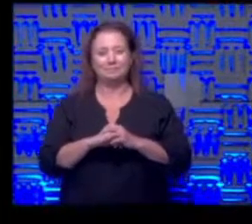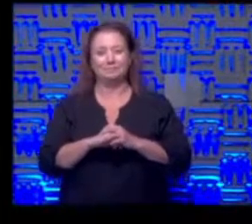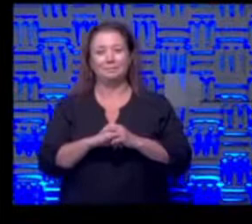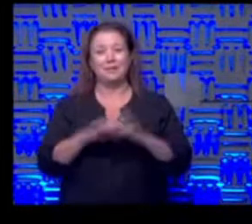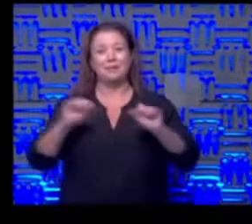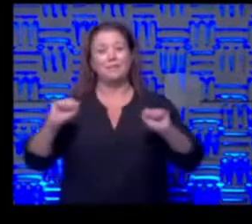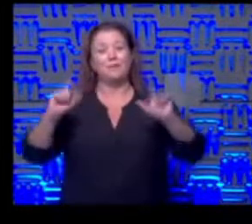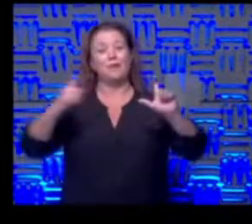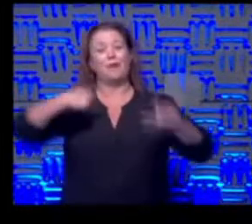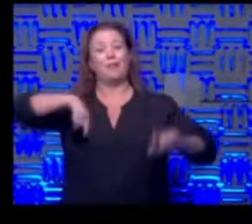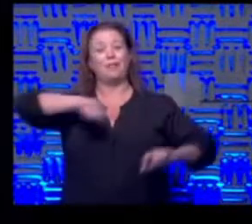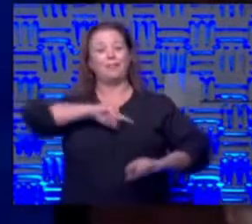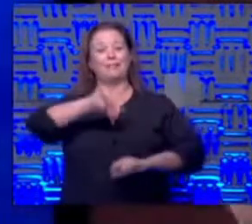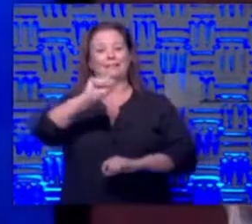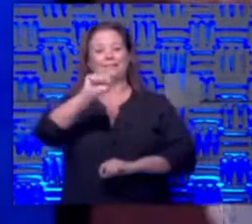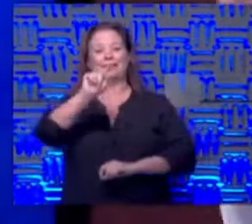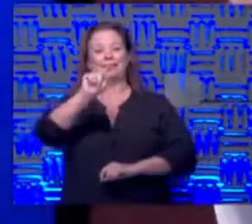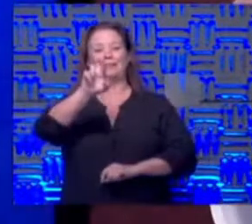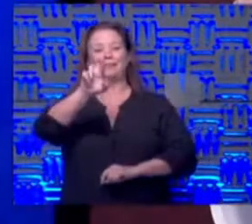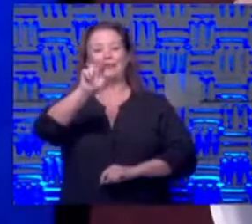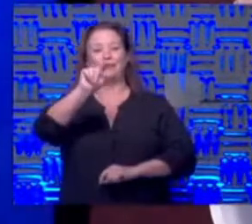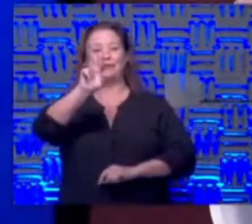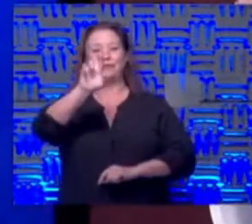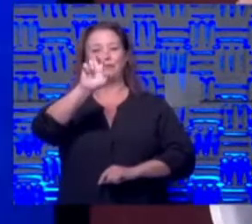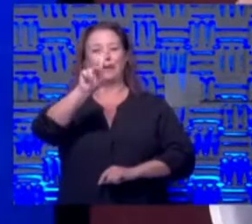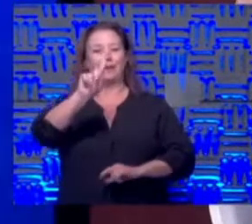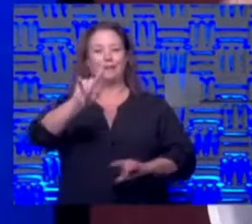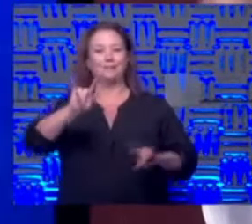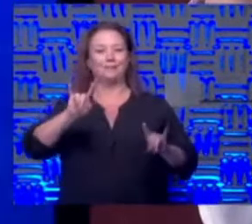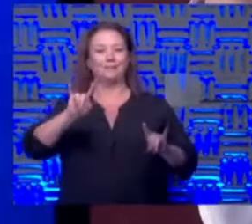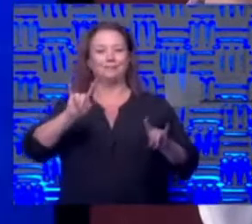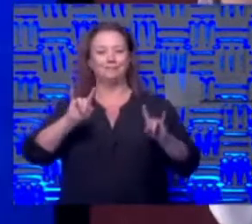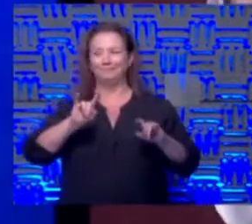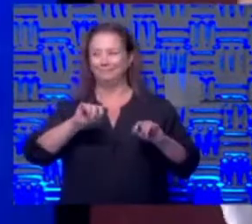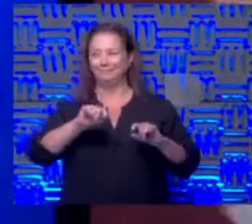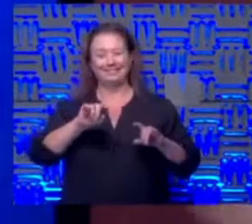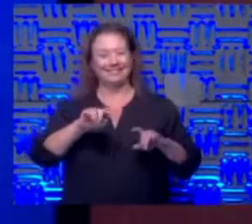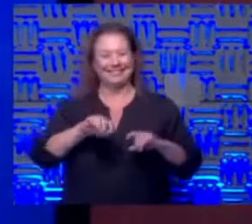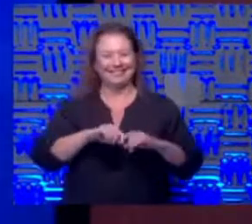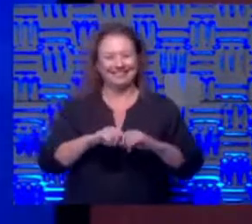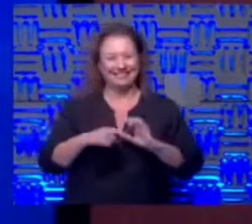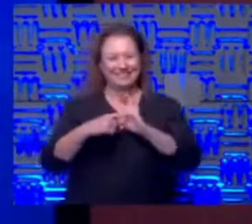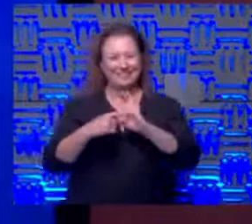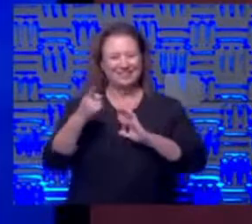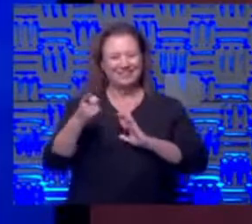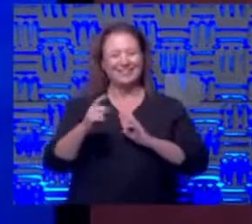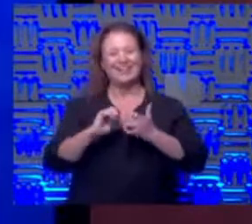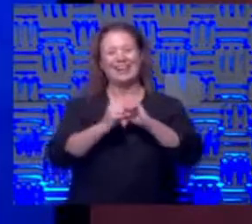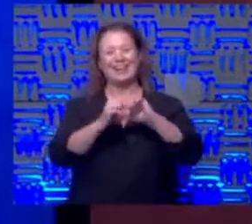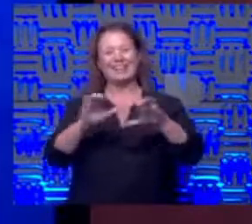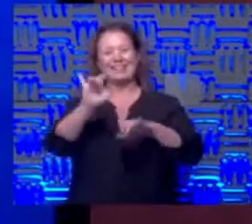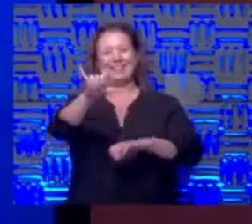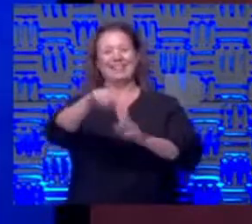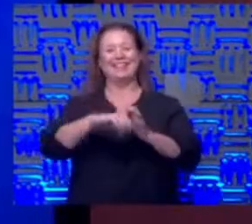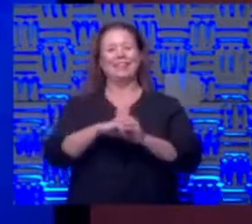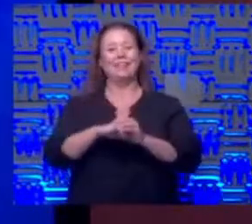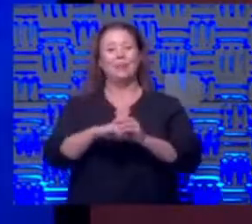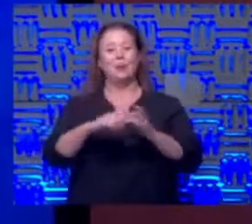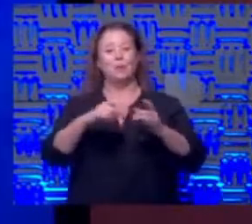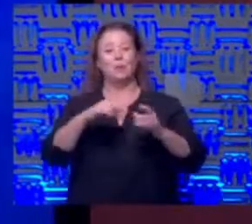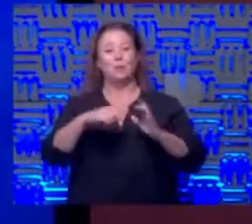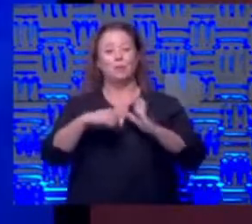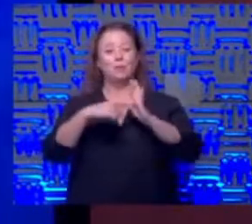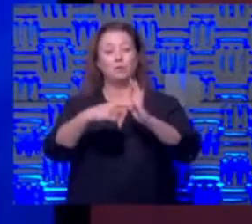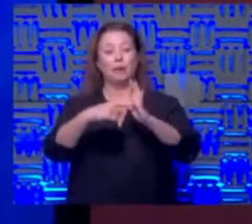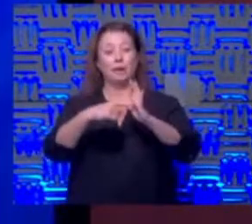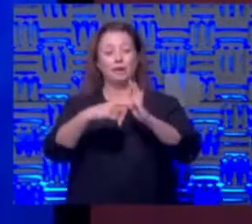And for all of us Trekkies out there, it's live long and prosper. Just saying, that's the right way to do it. Hey, I remind you about this mask. We got our